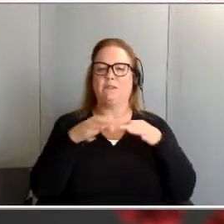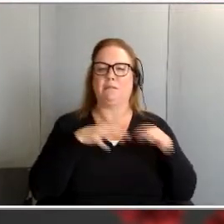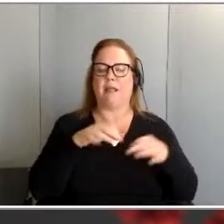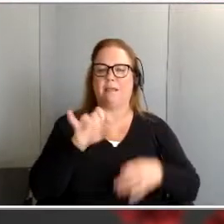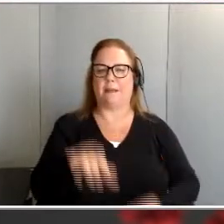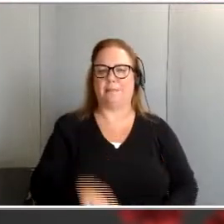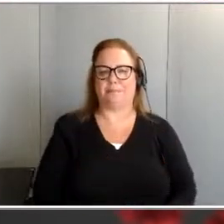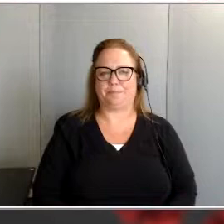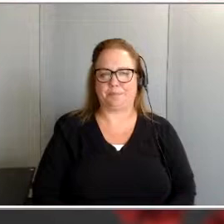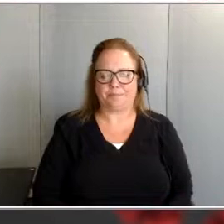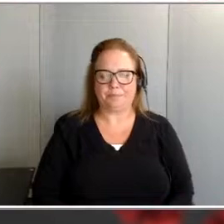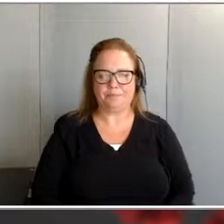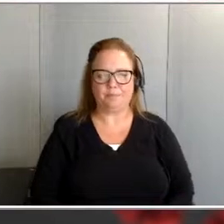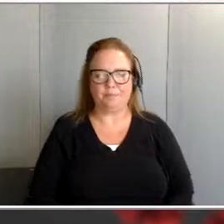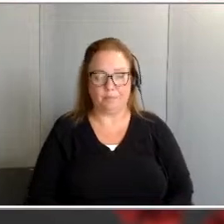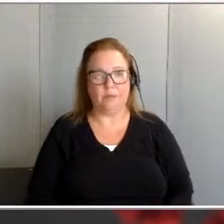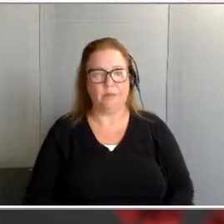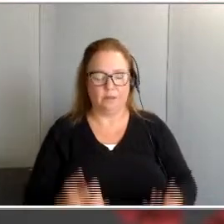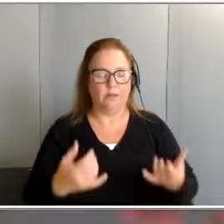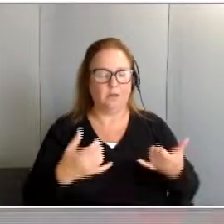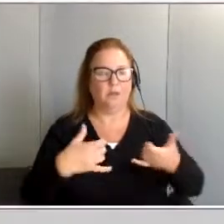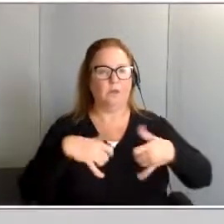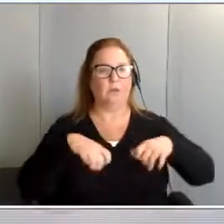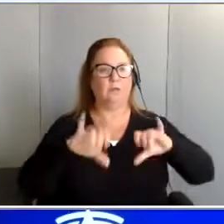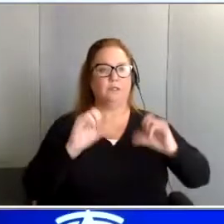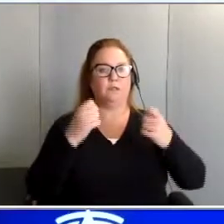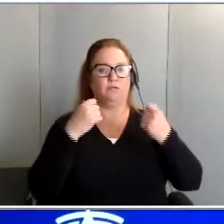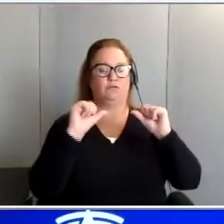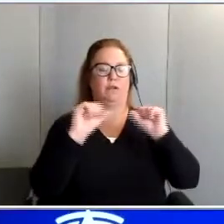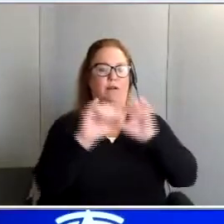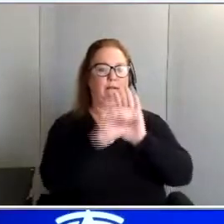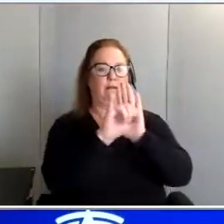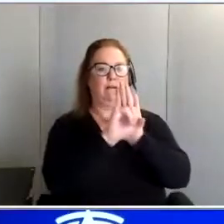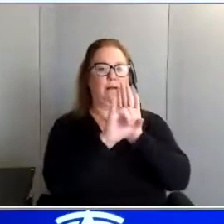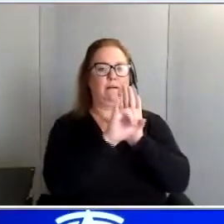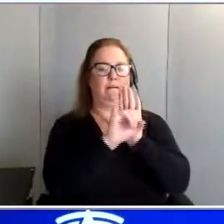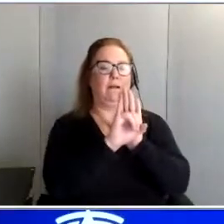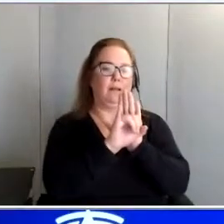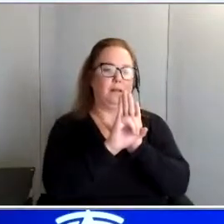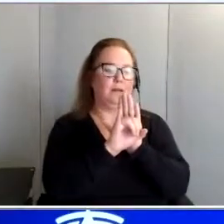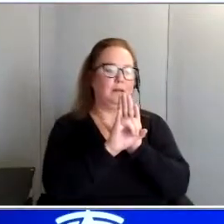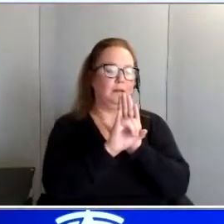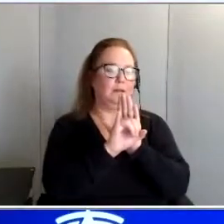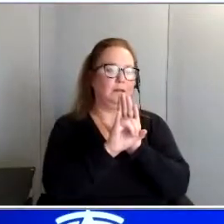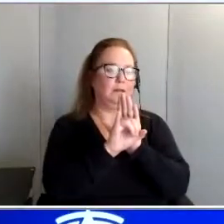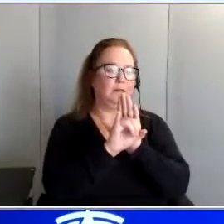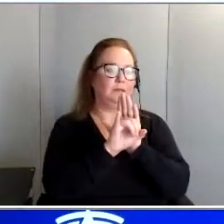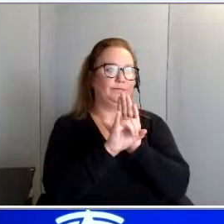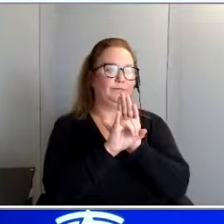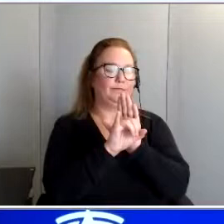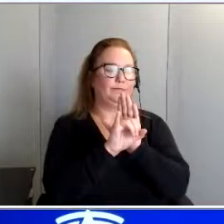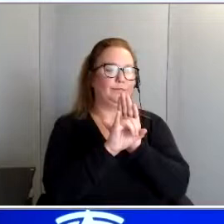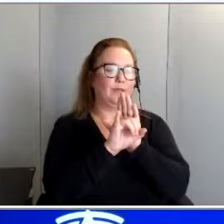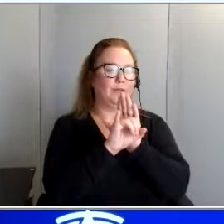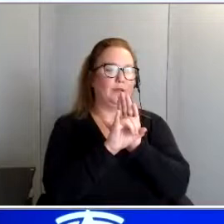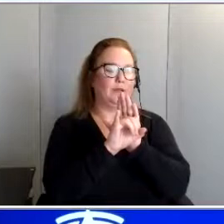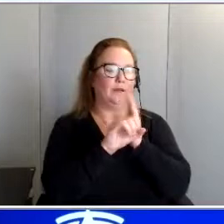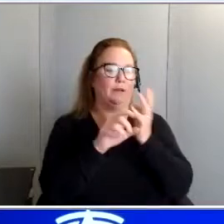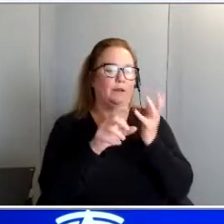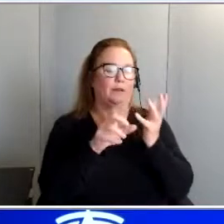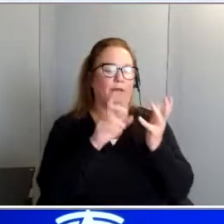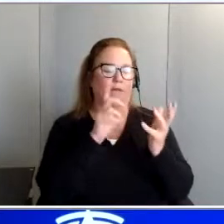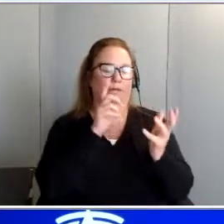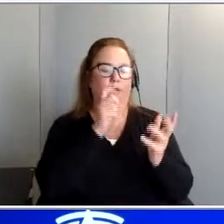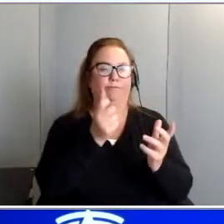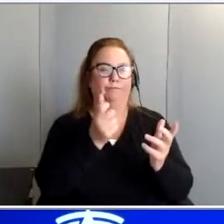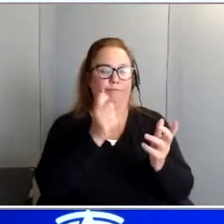I mean, I think we still are looking to try and really identify and get objective criteria for long